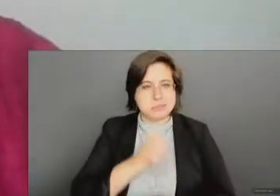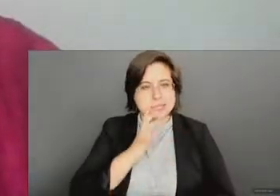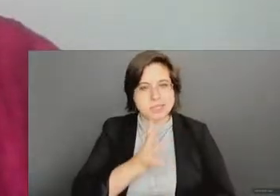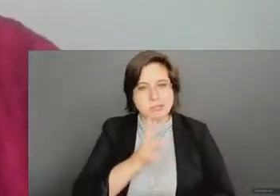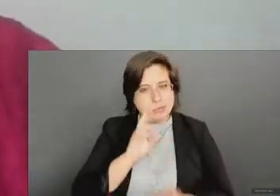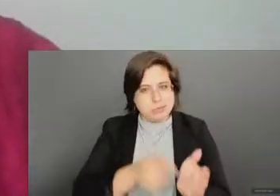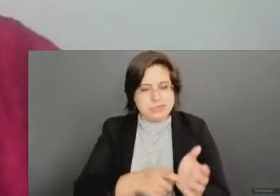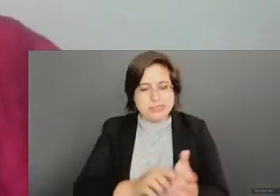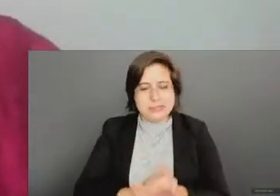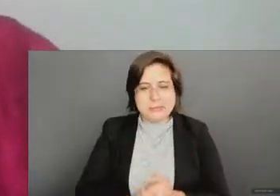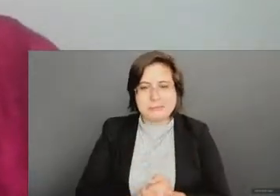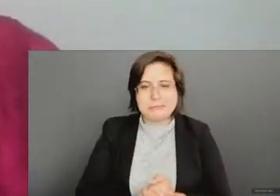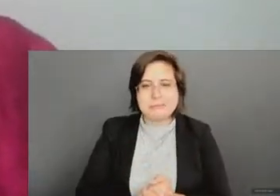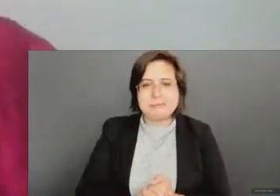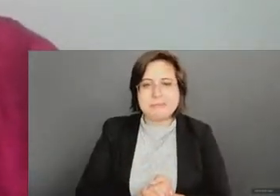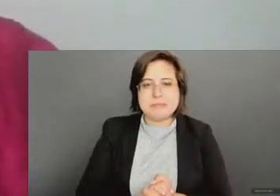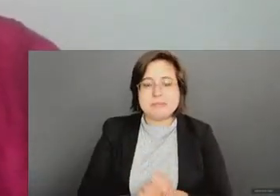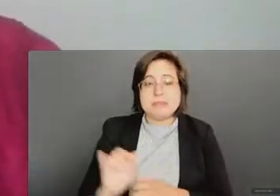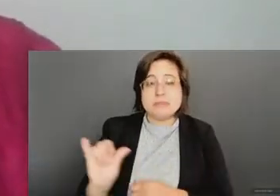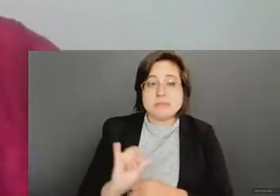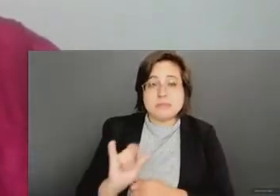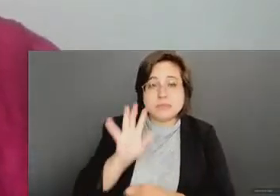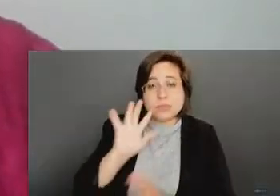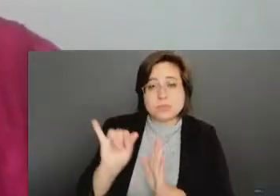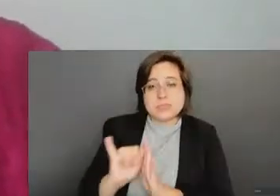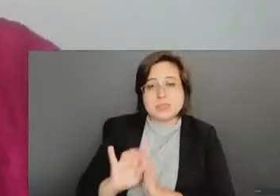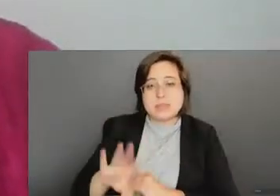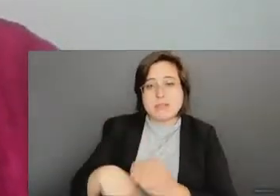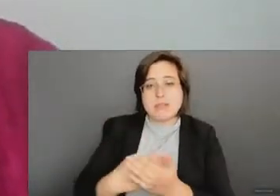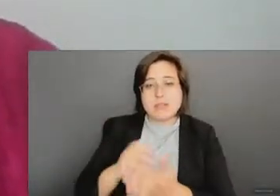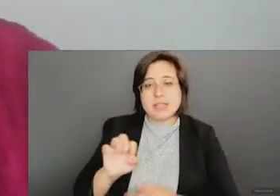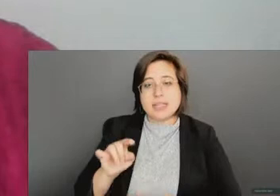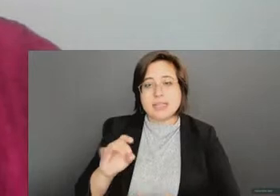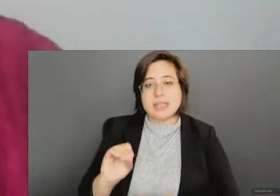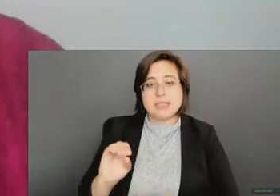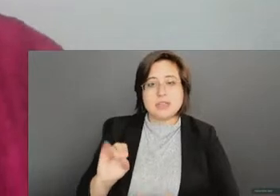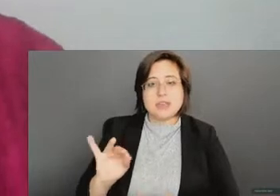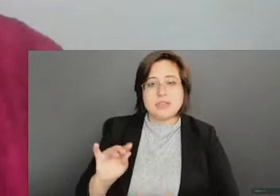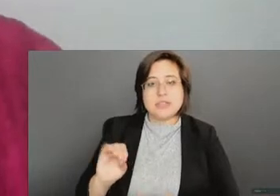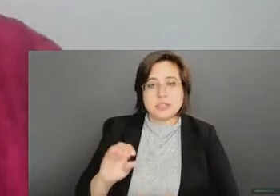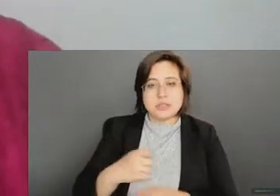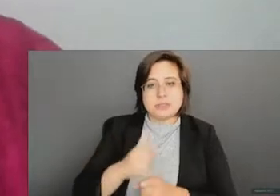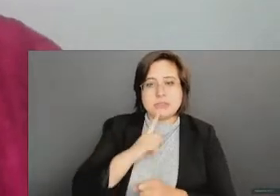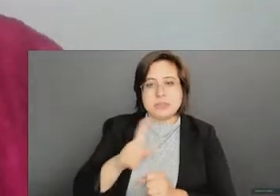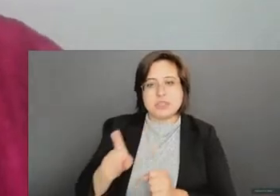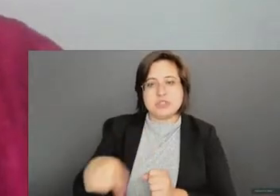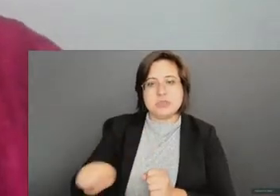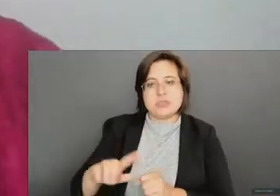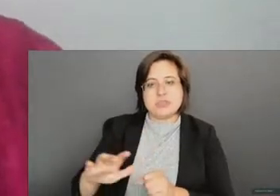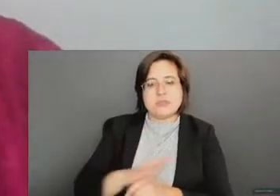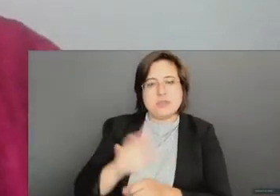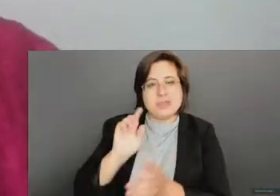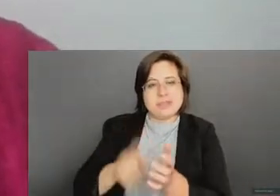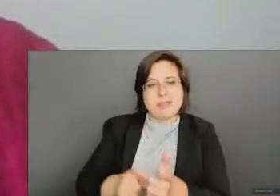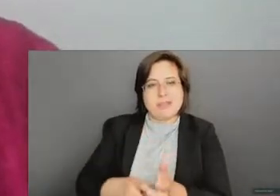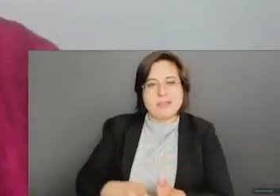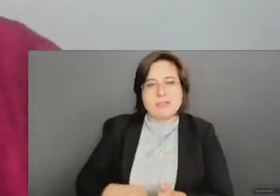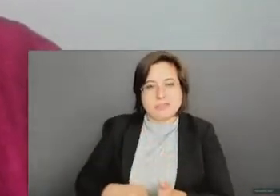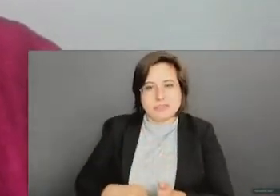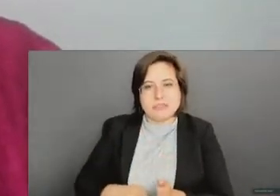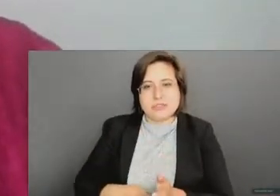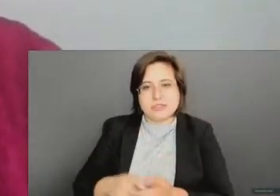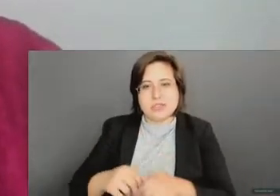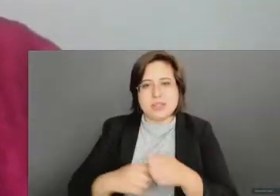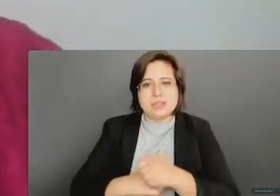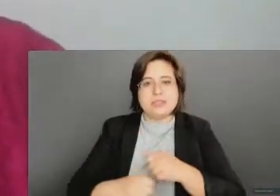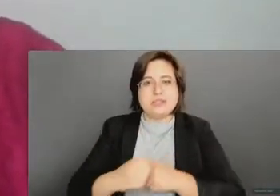also identify other ex officio, making sure that they are equally acknowledged in the